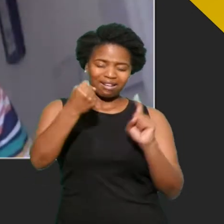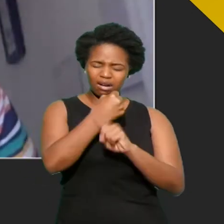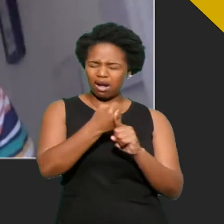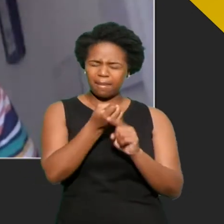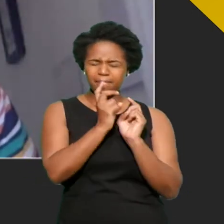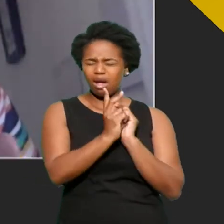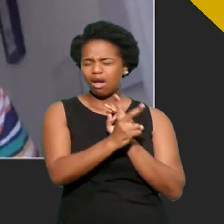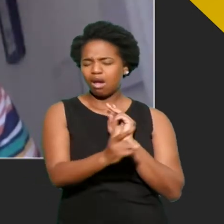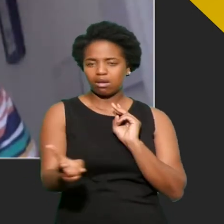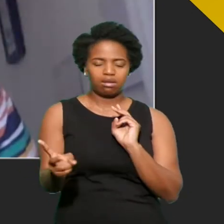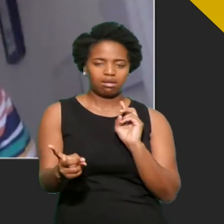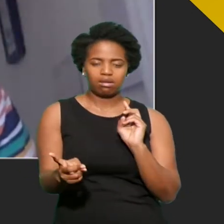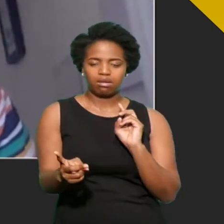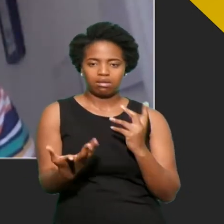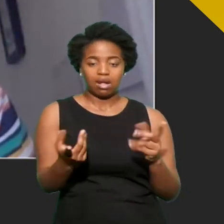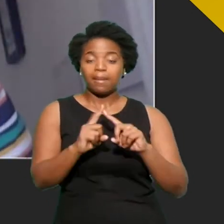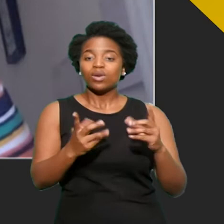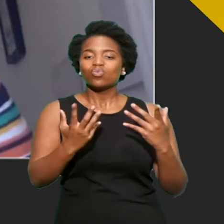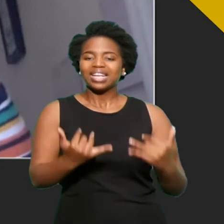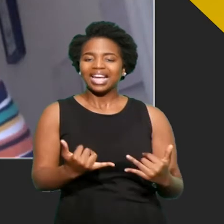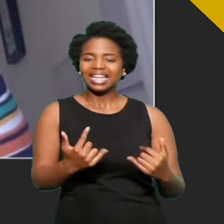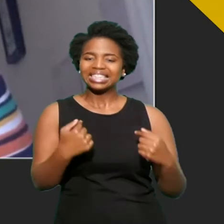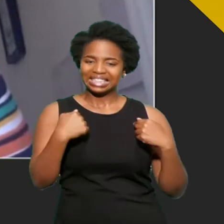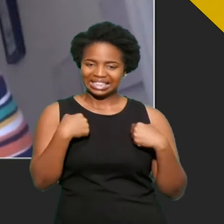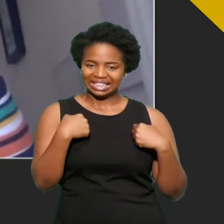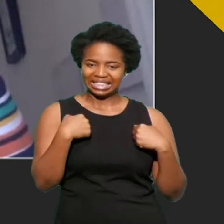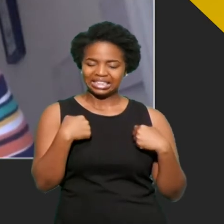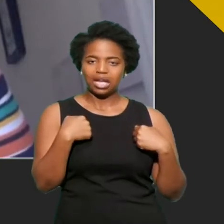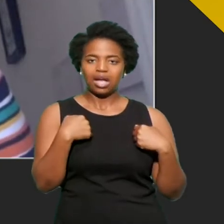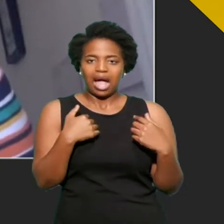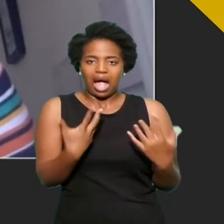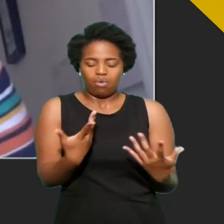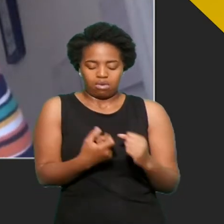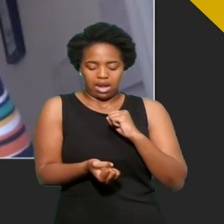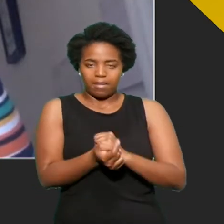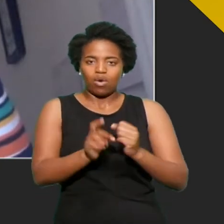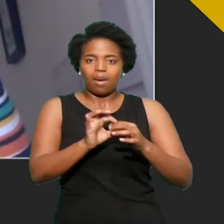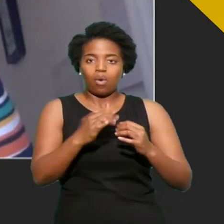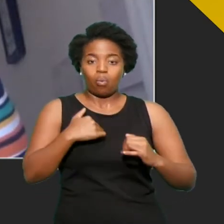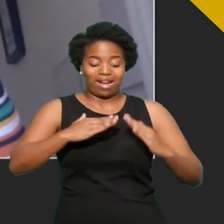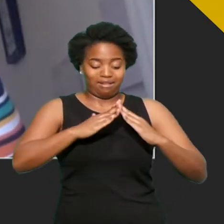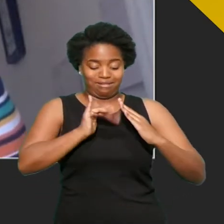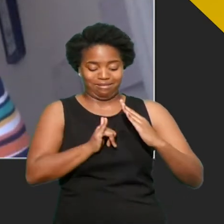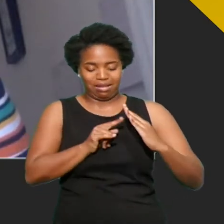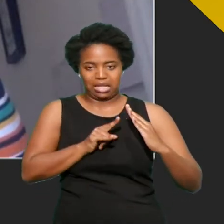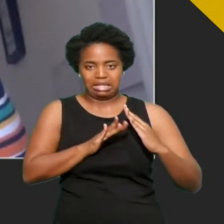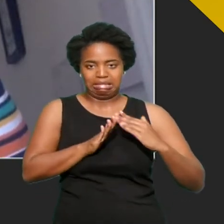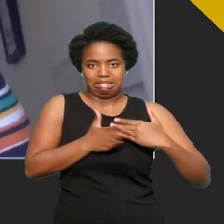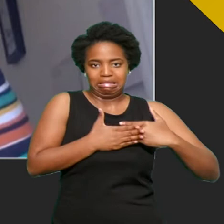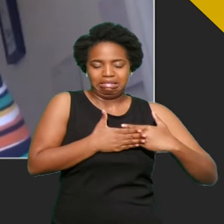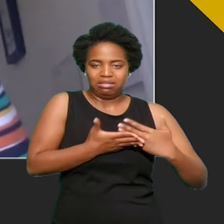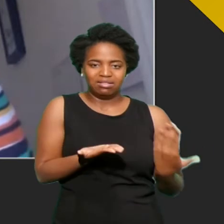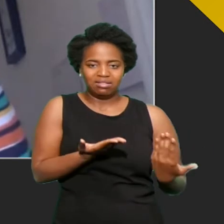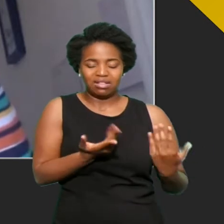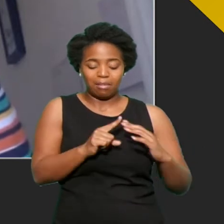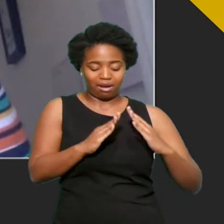many contexts, but today's conversation is about the domestic sphere, because we are locked in our homes. But remember, we are